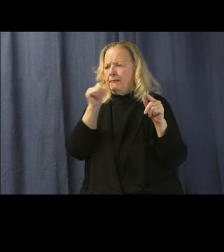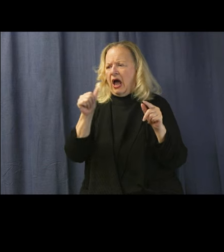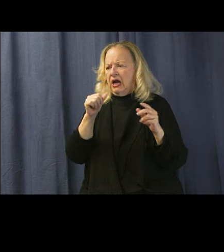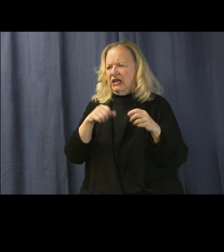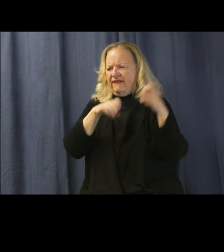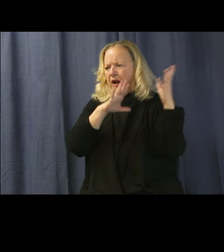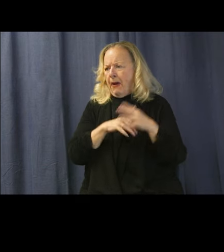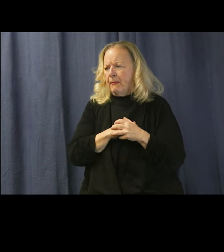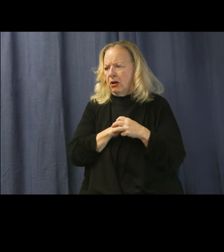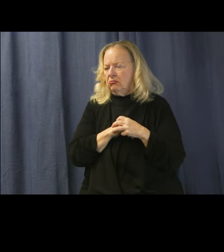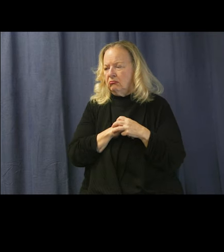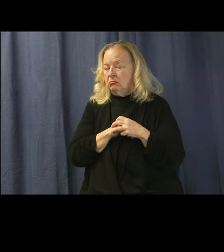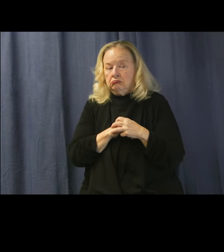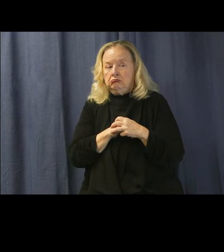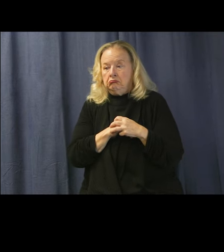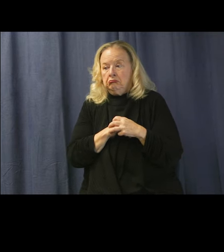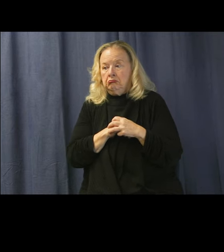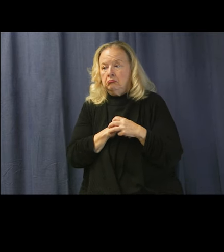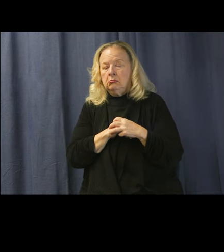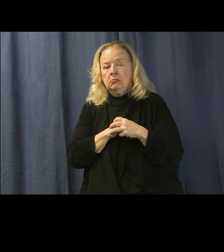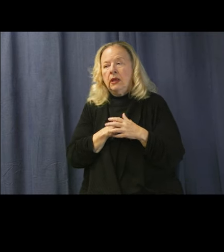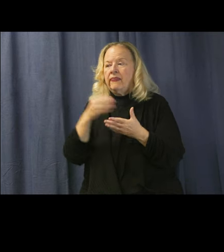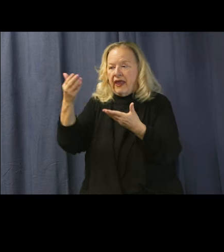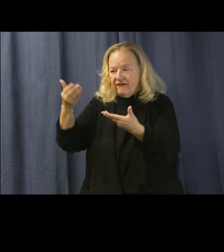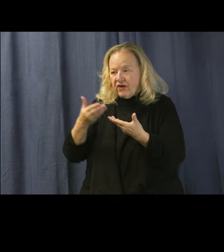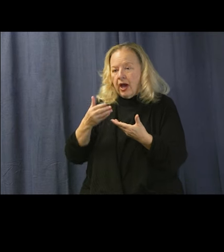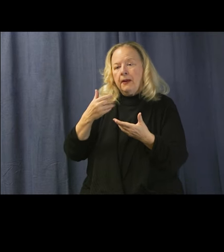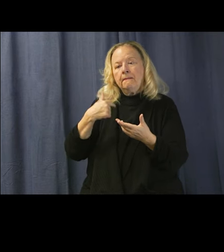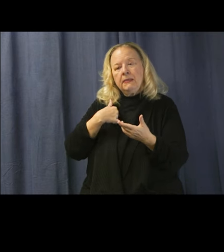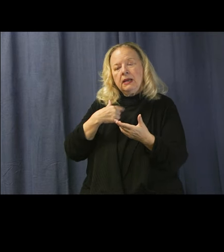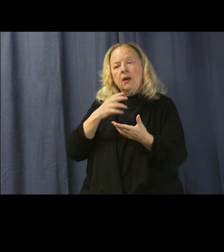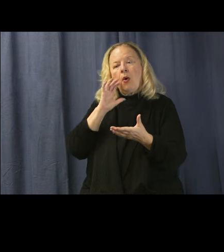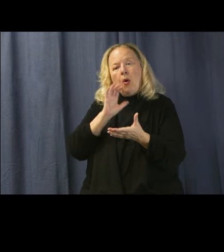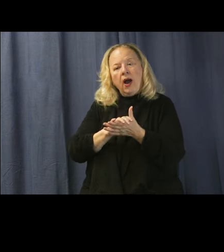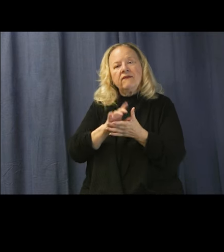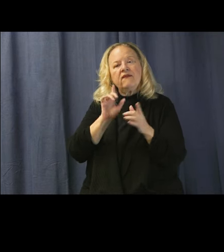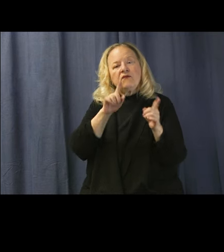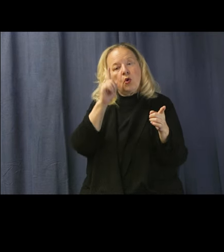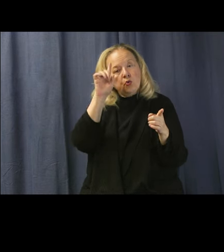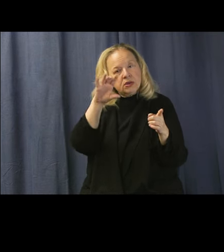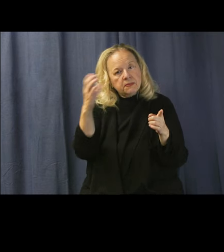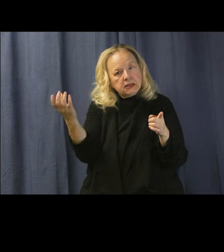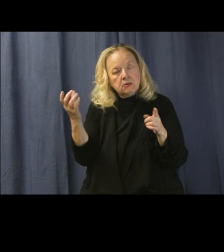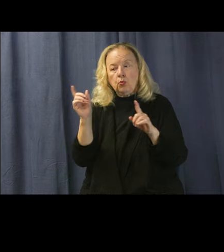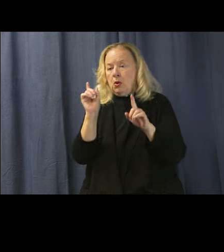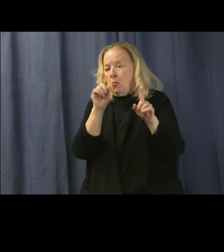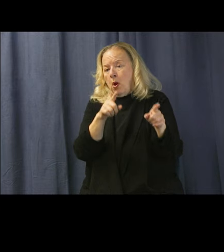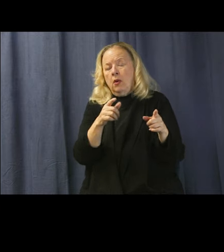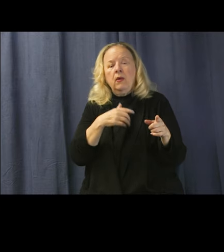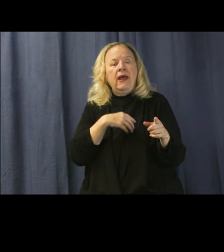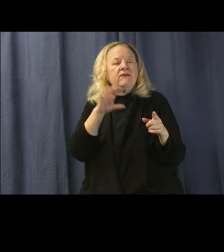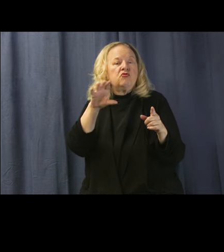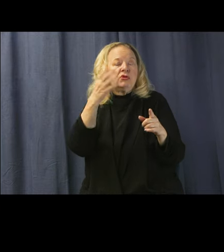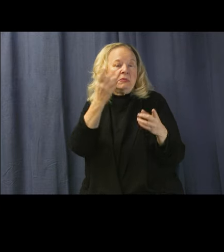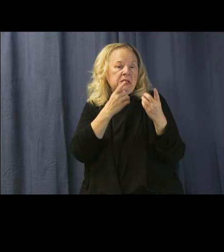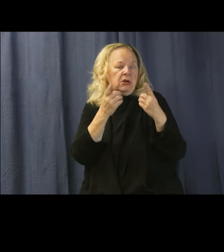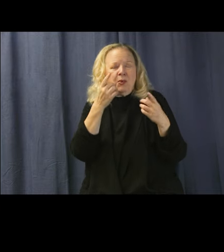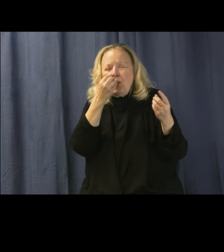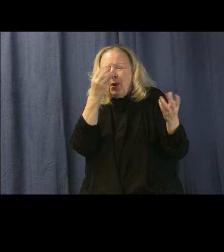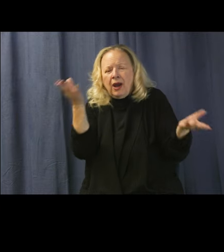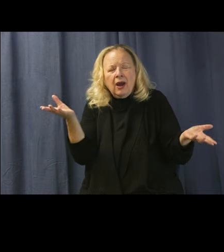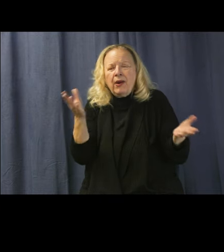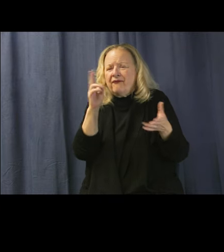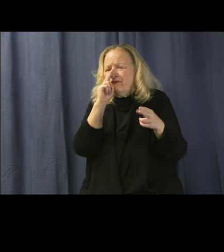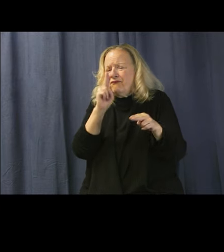up. And then they invited Vicky and I over to their house for Christmas. And we go there, and they got the big Christmas tree in the house. We don't